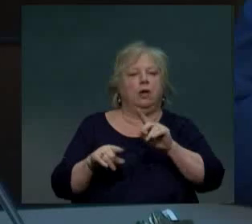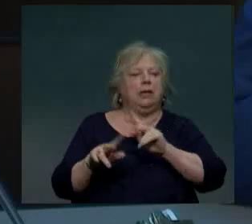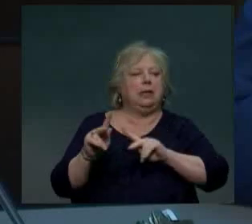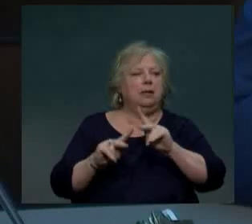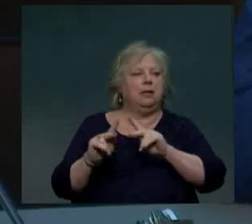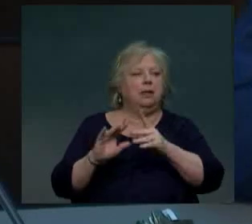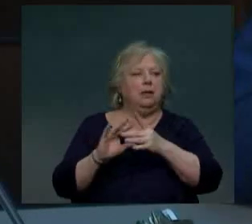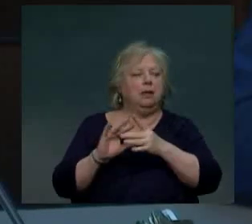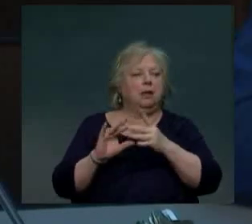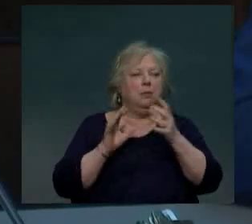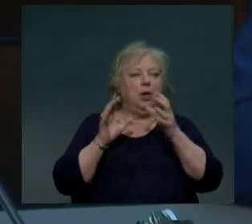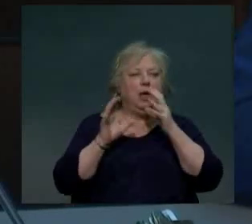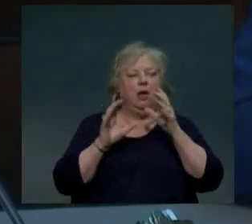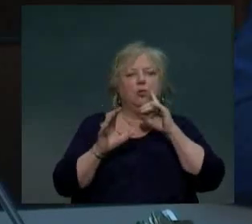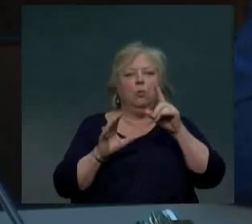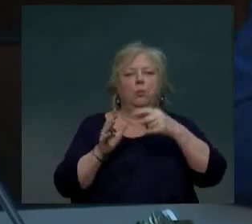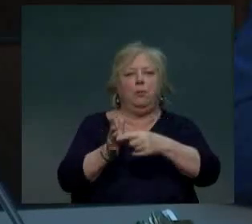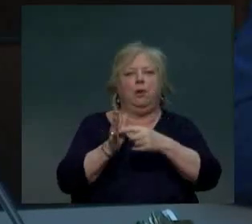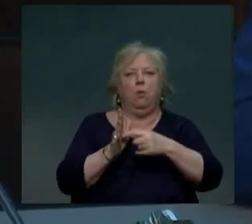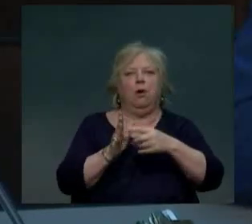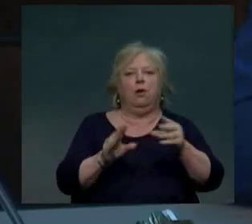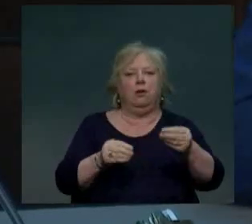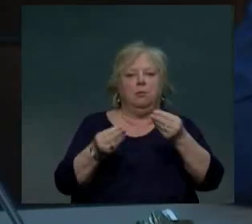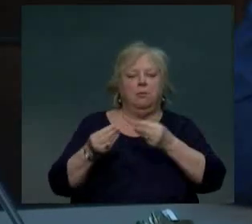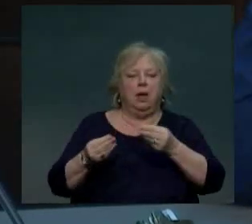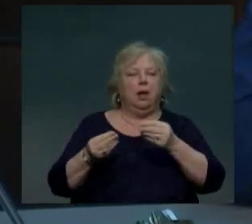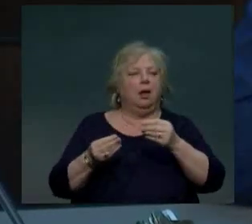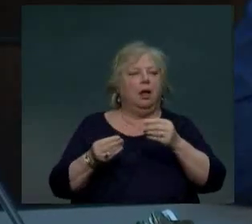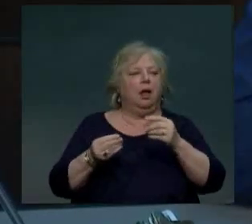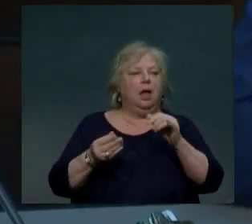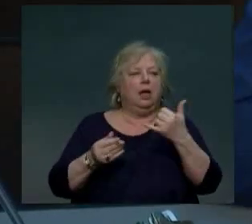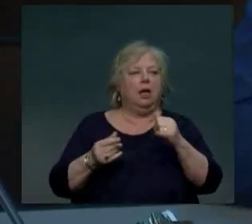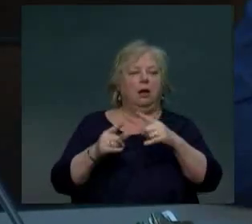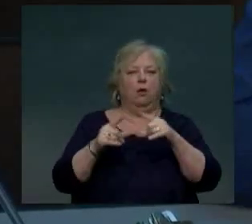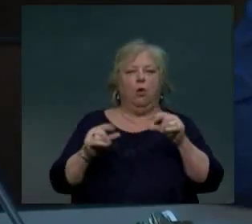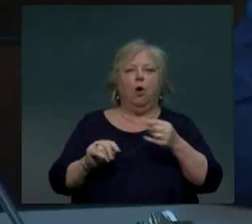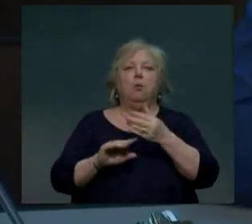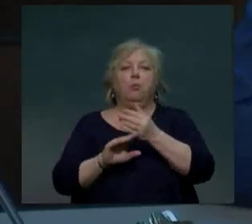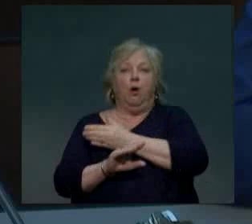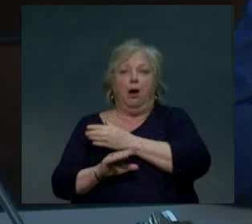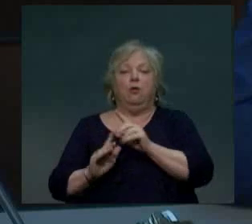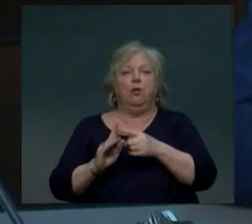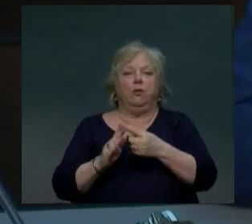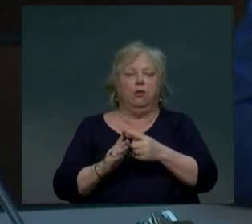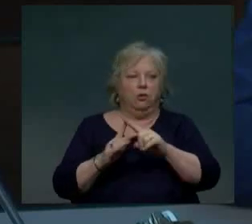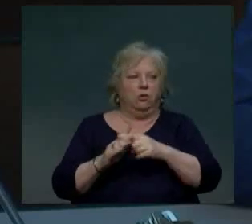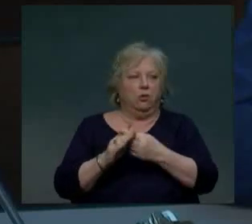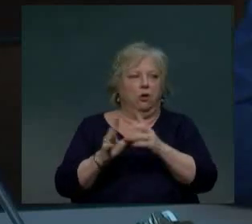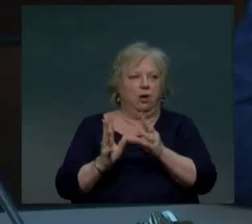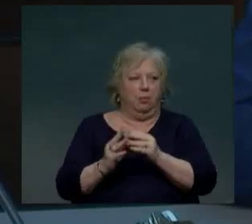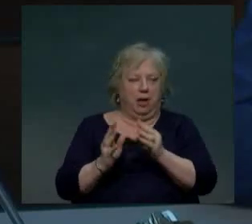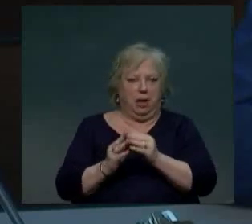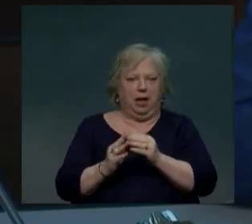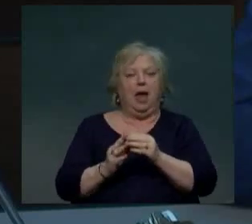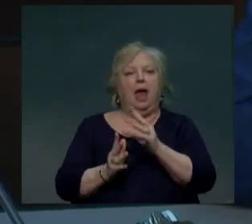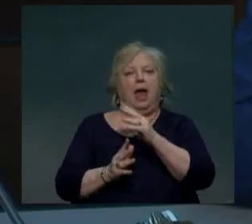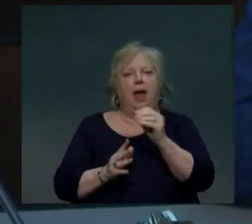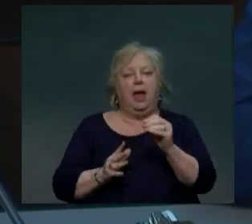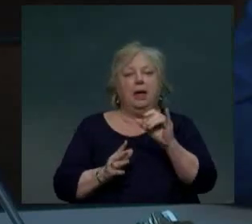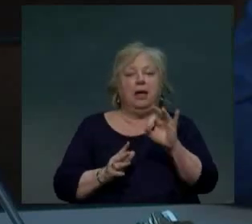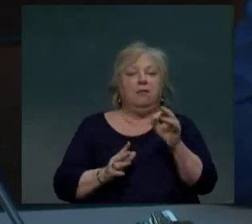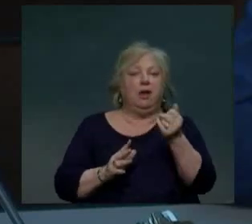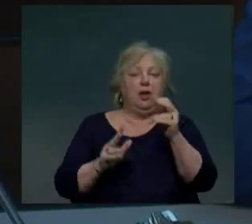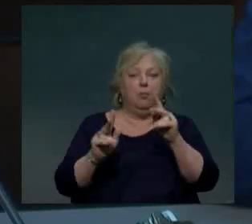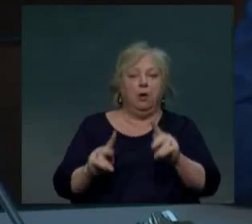be required to submit a yellow card to the city clerk prior to the official start of the meeting. Likewise, any persons wanting to